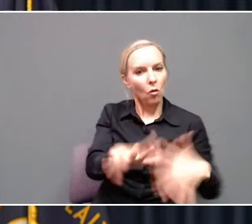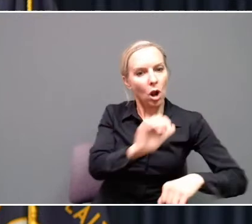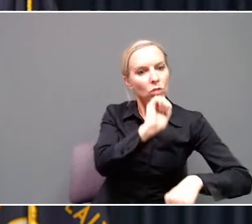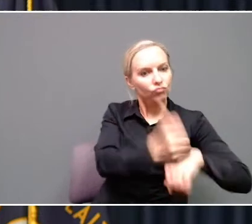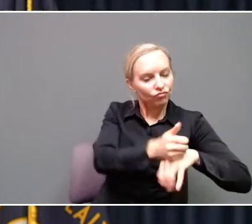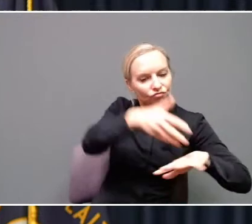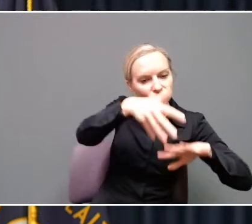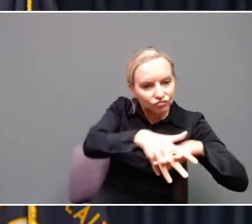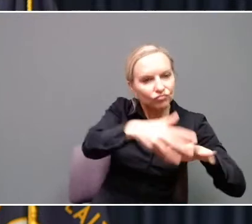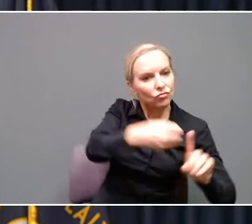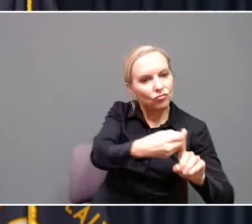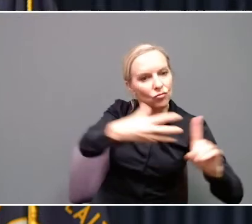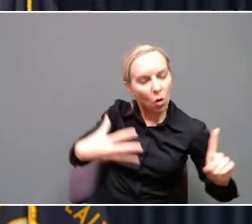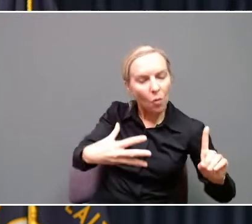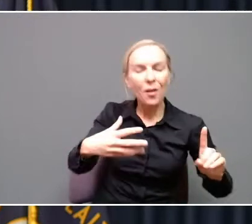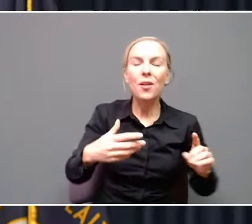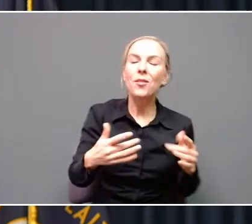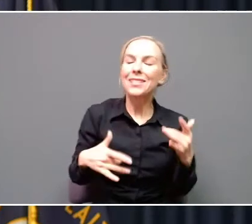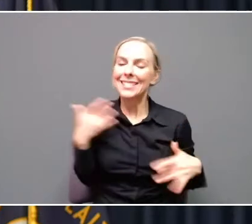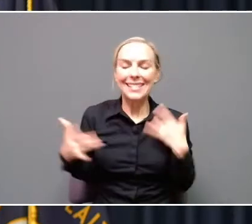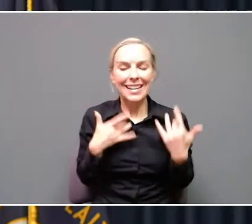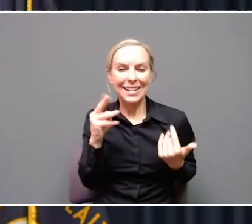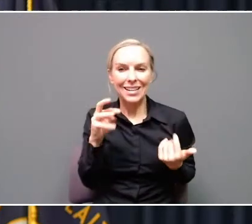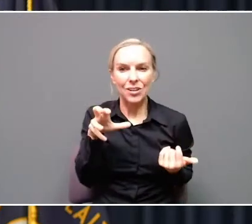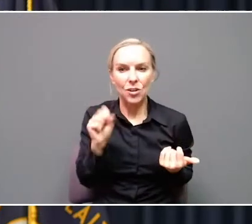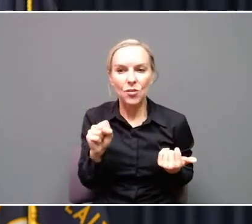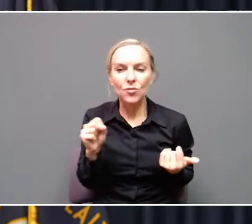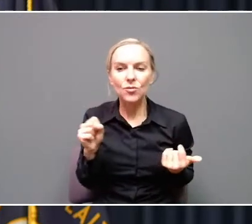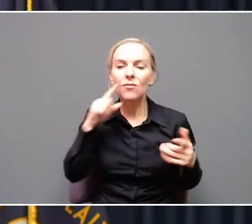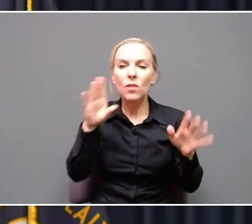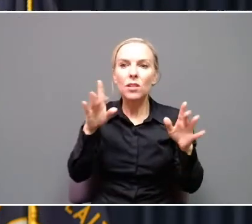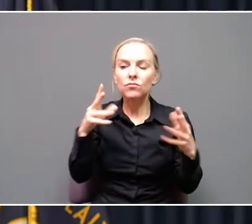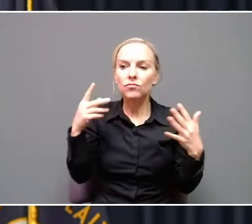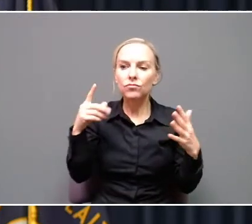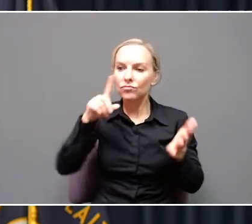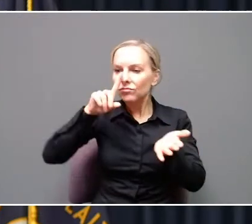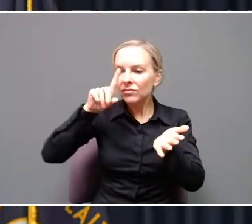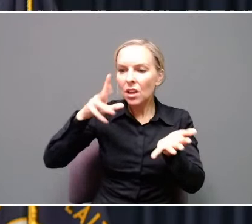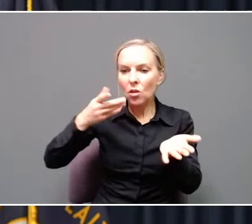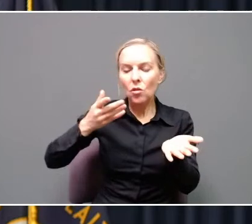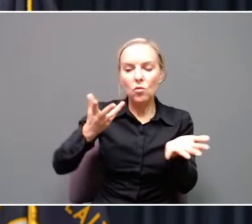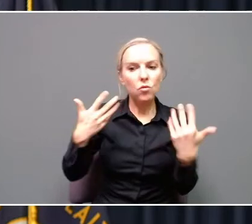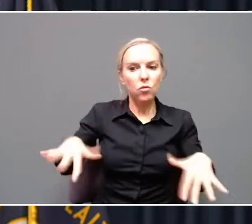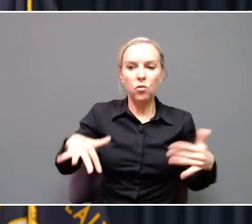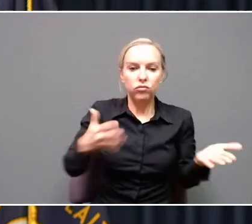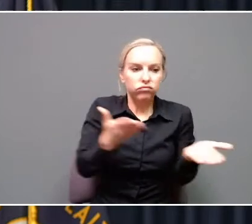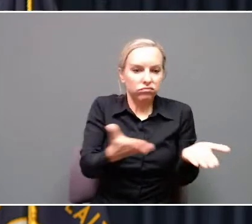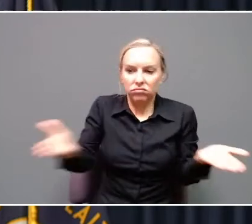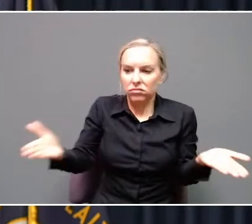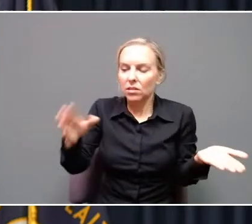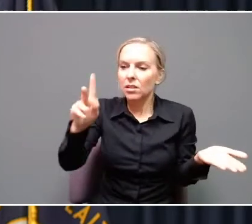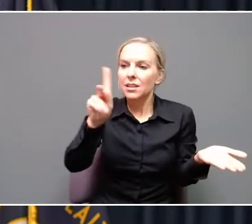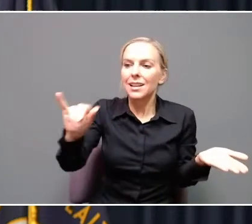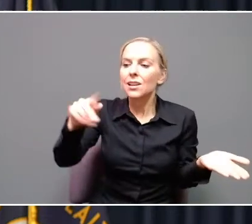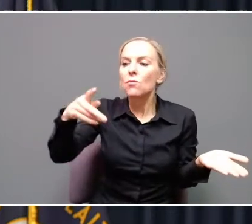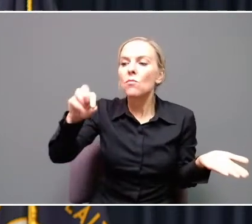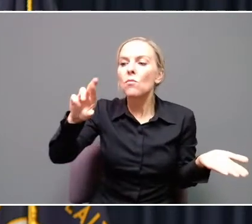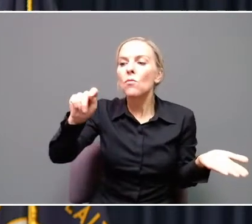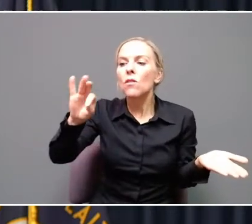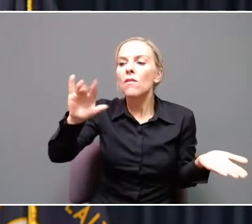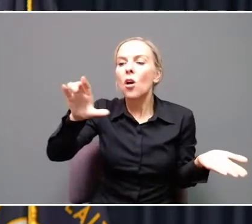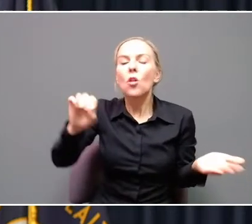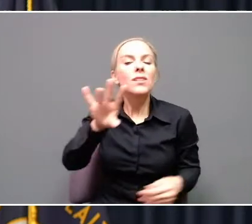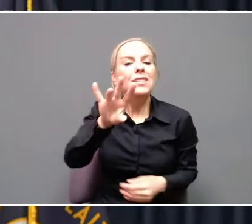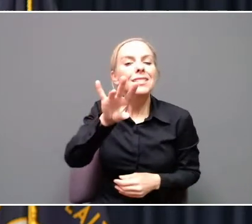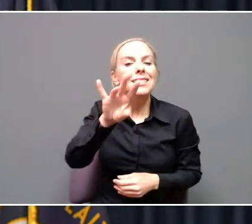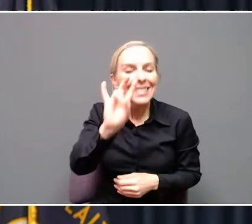some exciting news as we build out Kentucky's portfolio in these advanced fields. We recently announced 7 innovative Kentucky companies